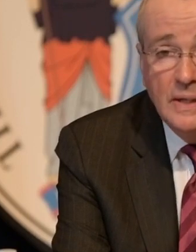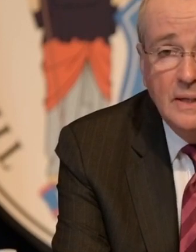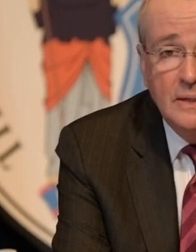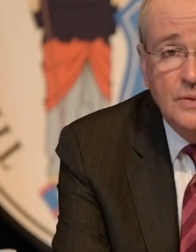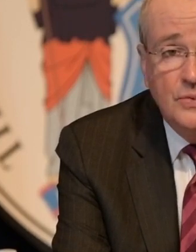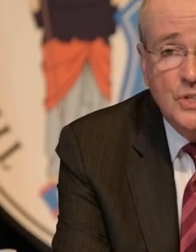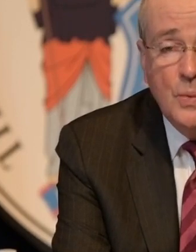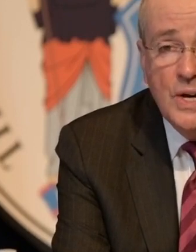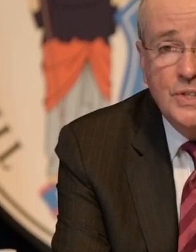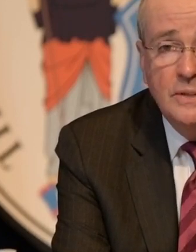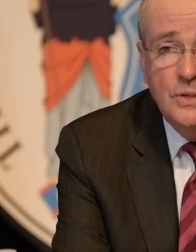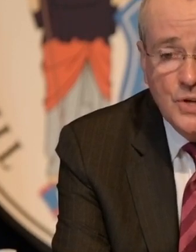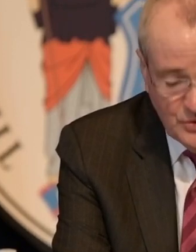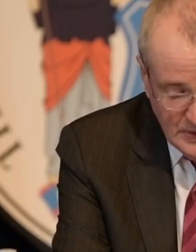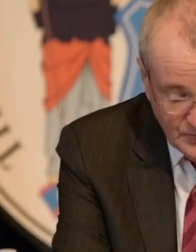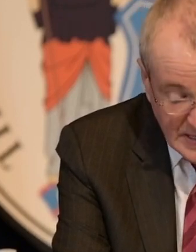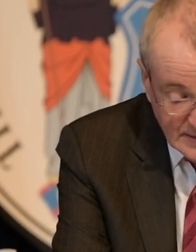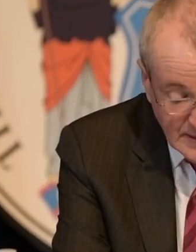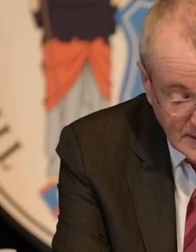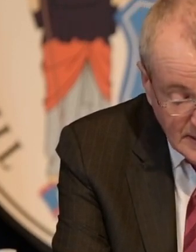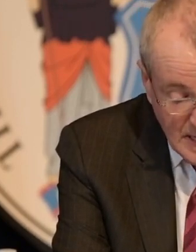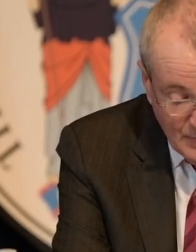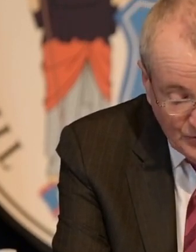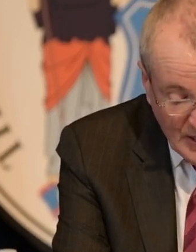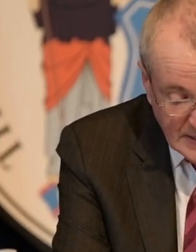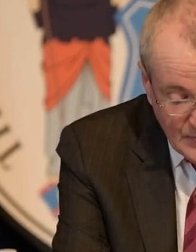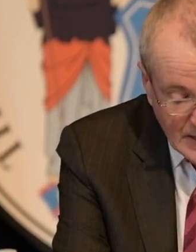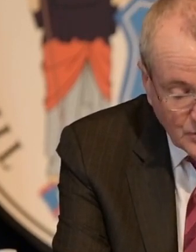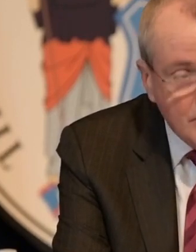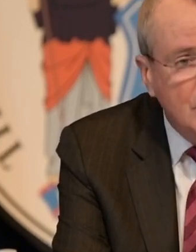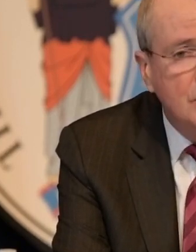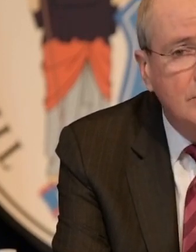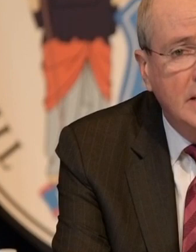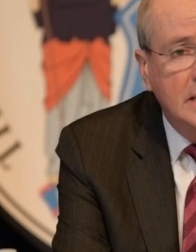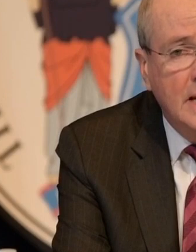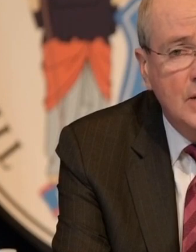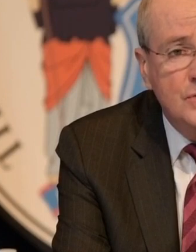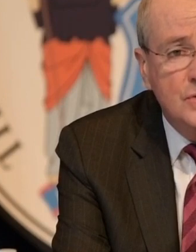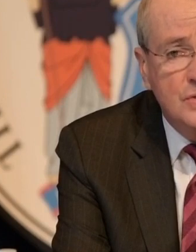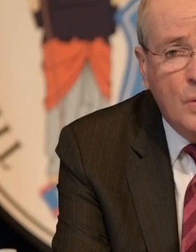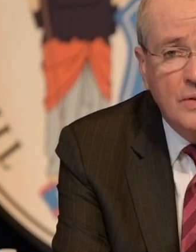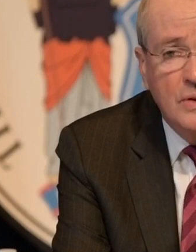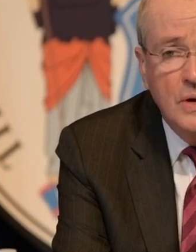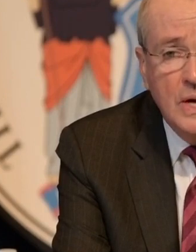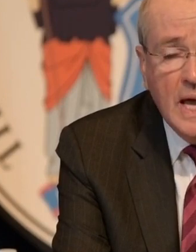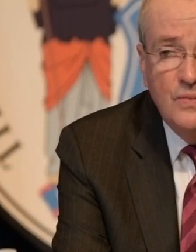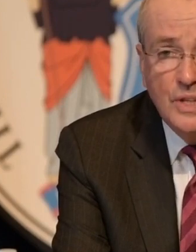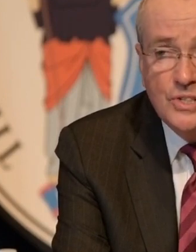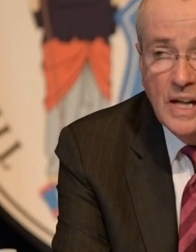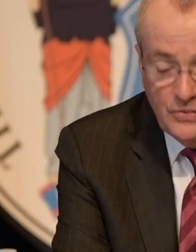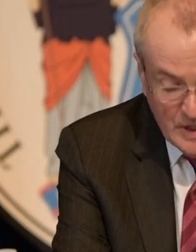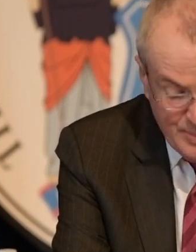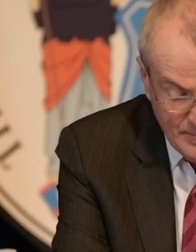discussed the situation in New Jersey. In fact, he had been studying that, as I mentioned on many occasions. It's one of the handful of states that he probably